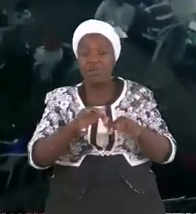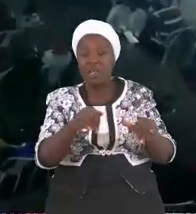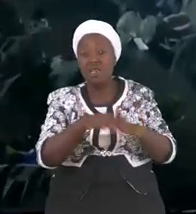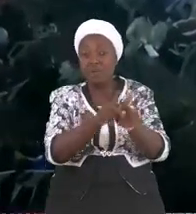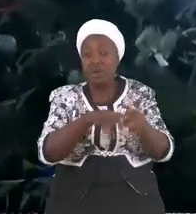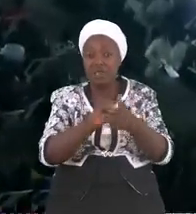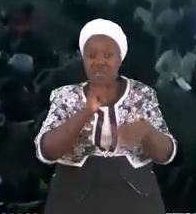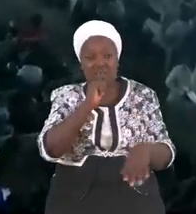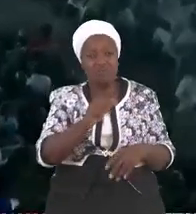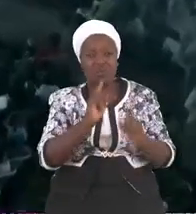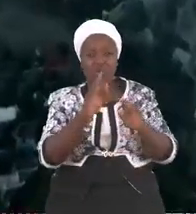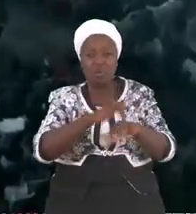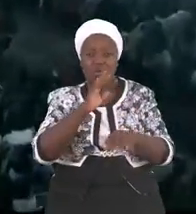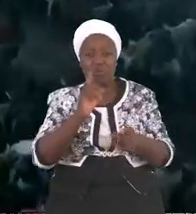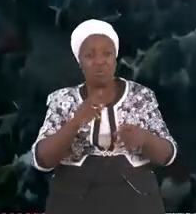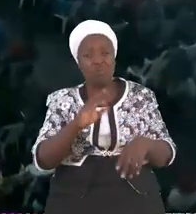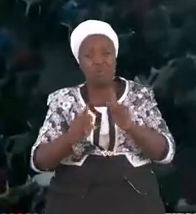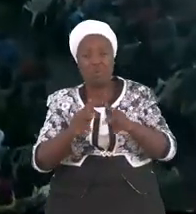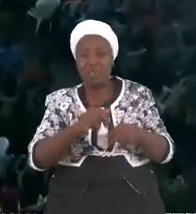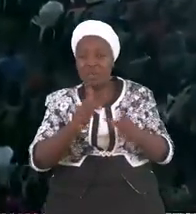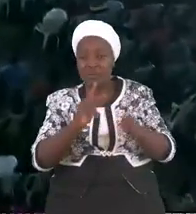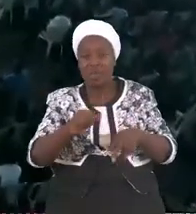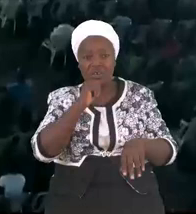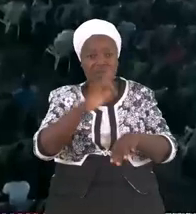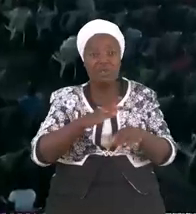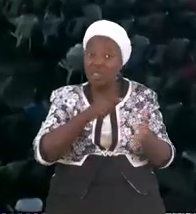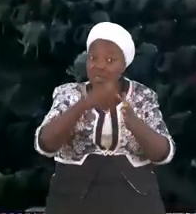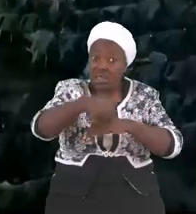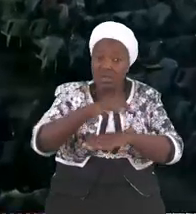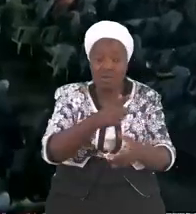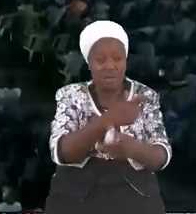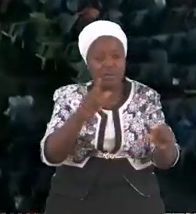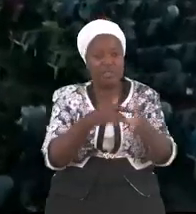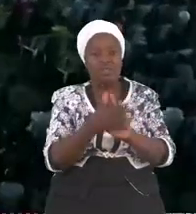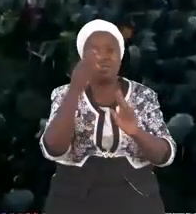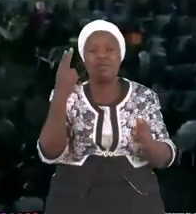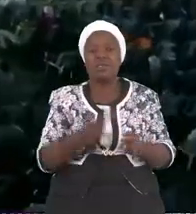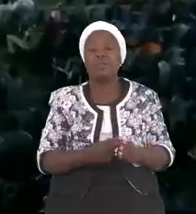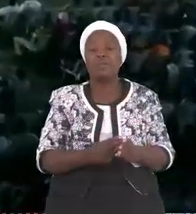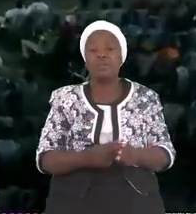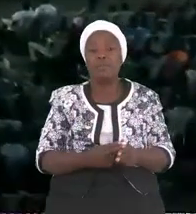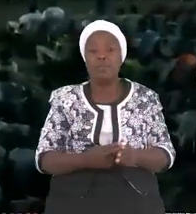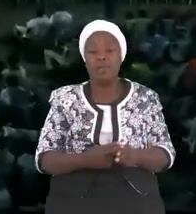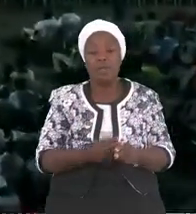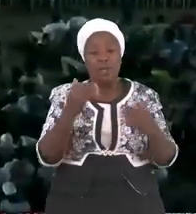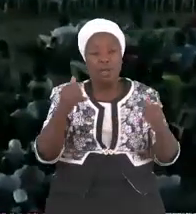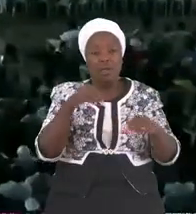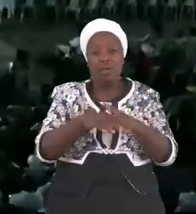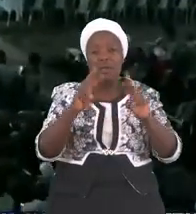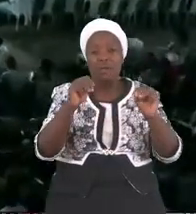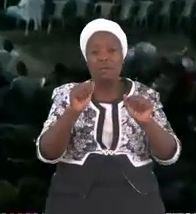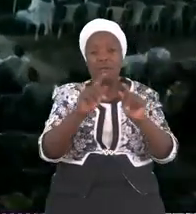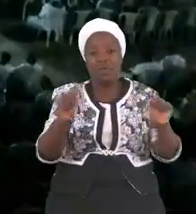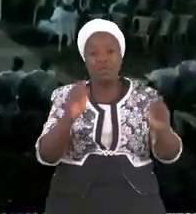and people can't touch you. Tonight, you are liberated in Jesus' name. Look at it in Matthew chapter 8 and reading